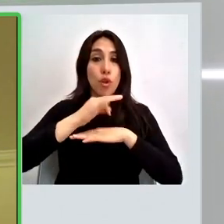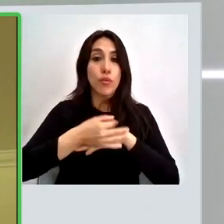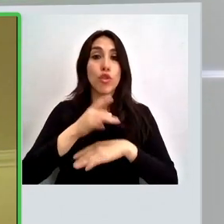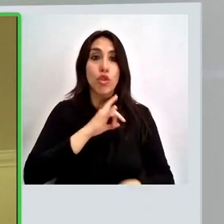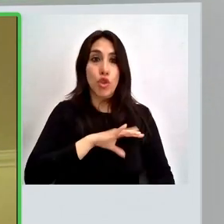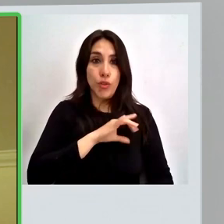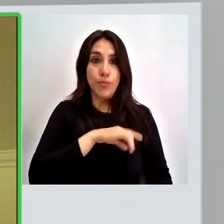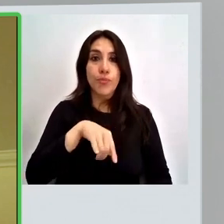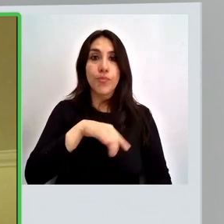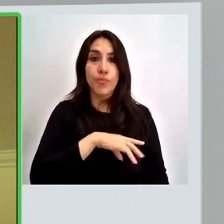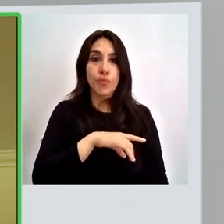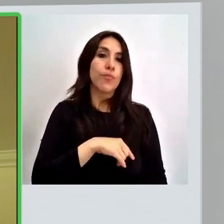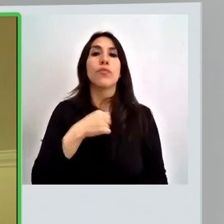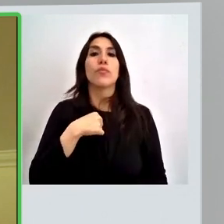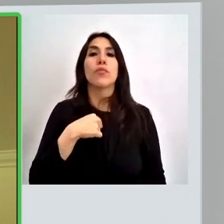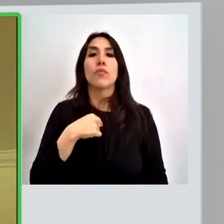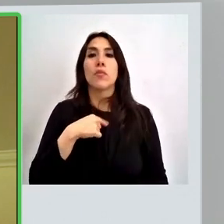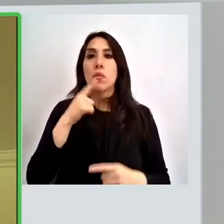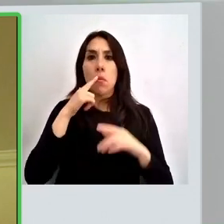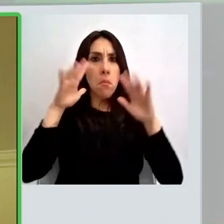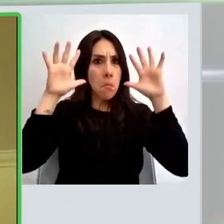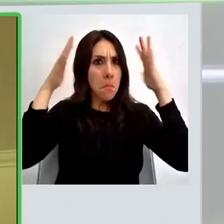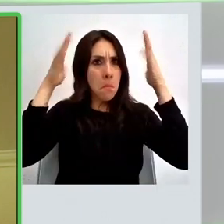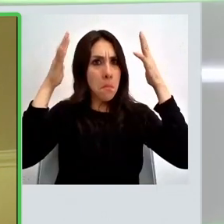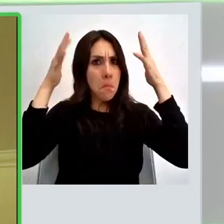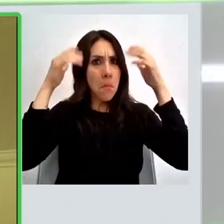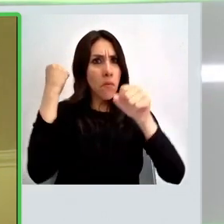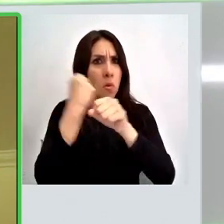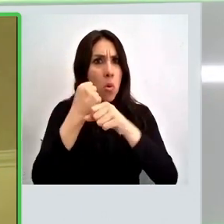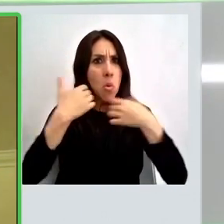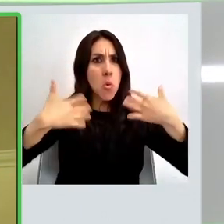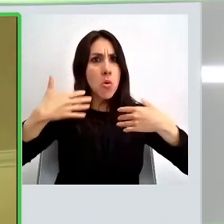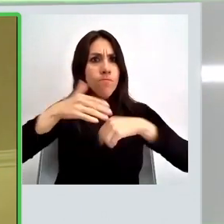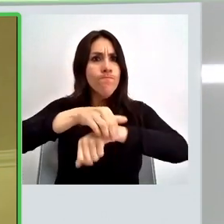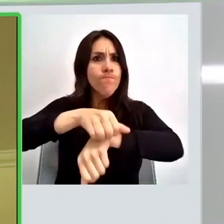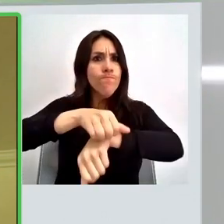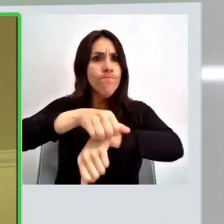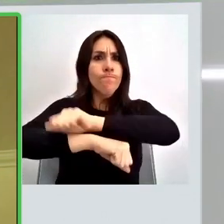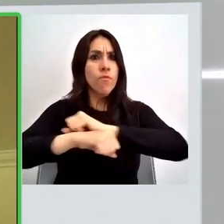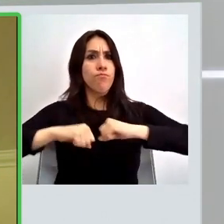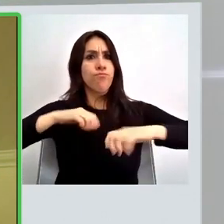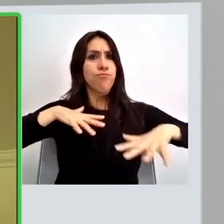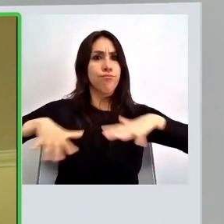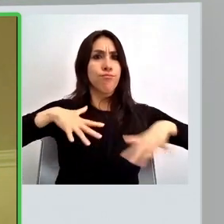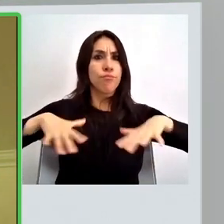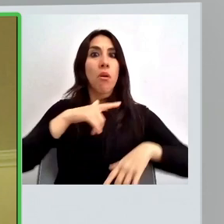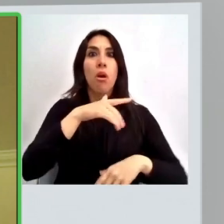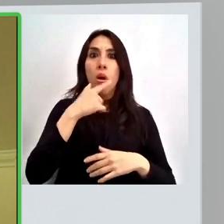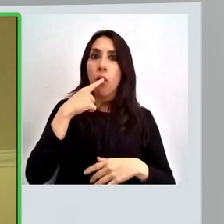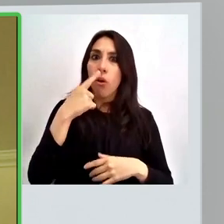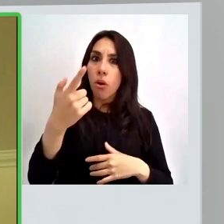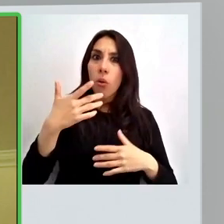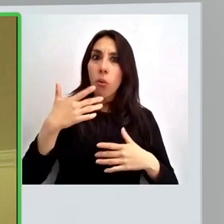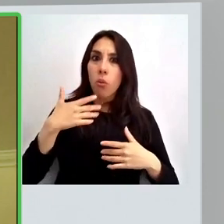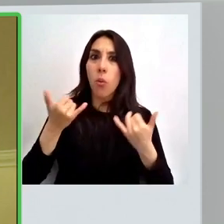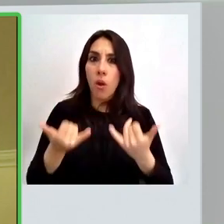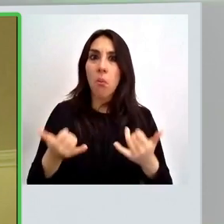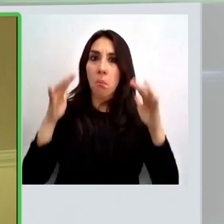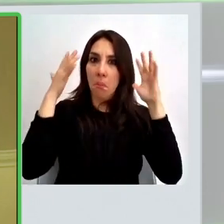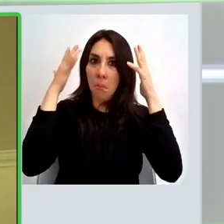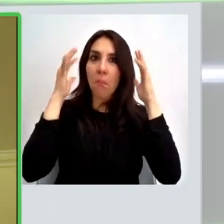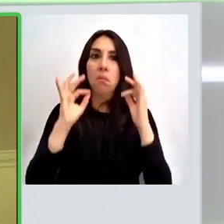I want to take a moment to also recognize Caroline Casey of the Valuable 500, who I think you'll be hearing from